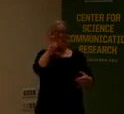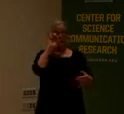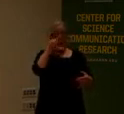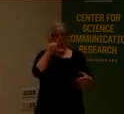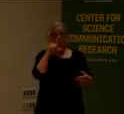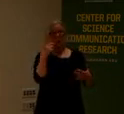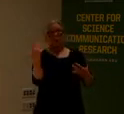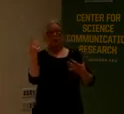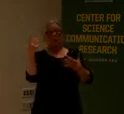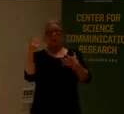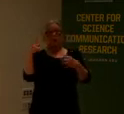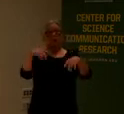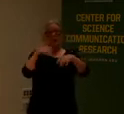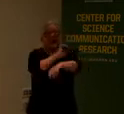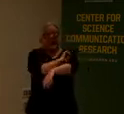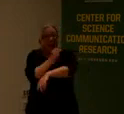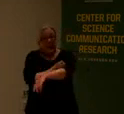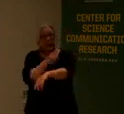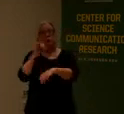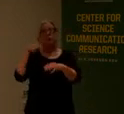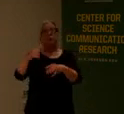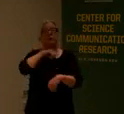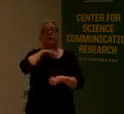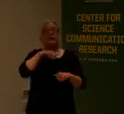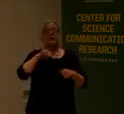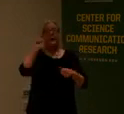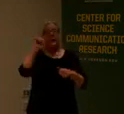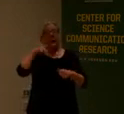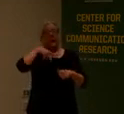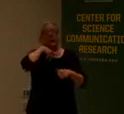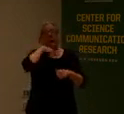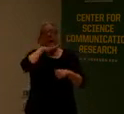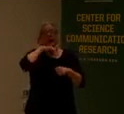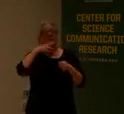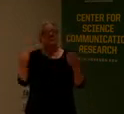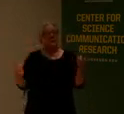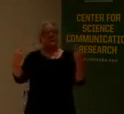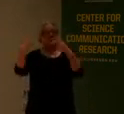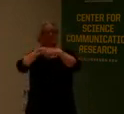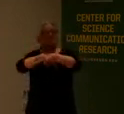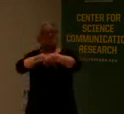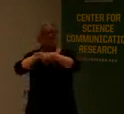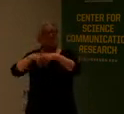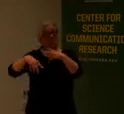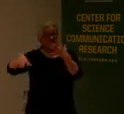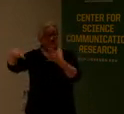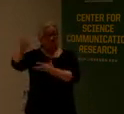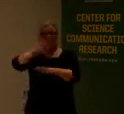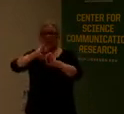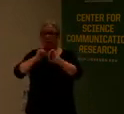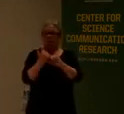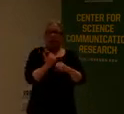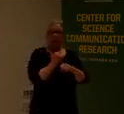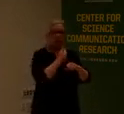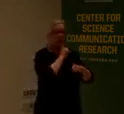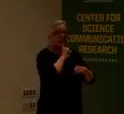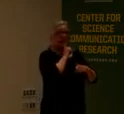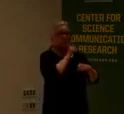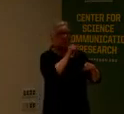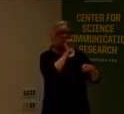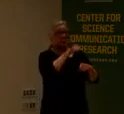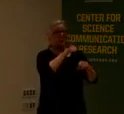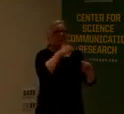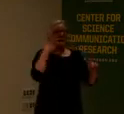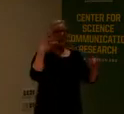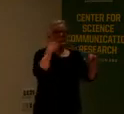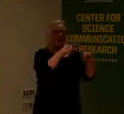energy, can actually worsen air quality in the communities in which it's situated. So how can we make sure that when we're charging in that